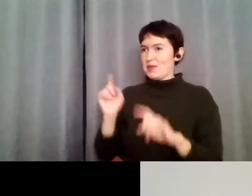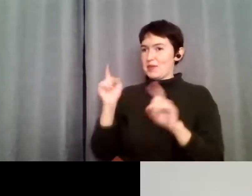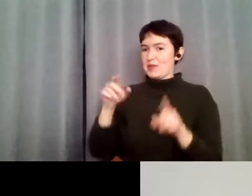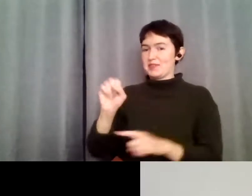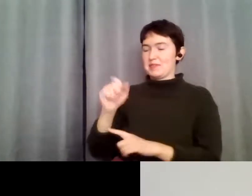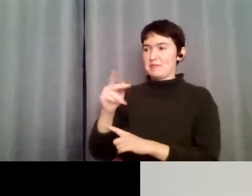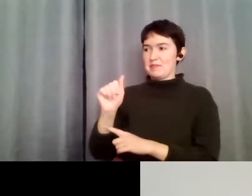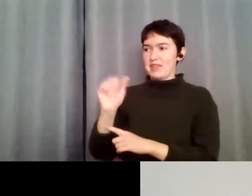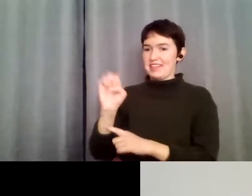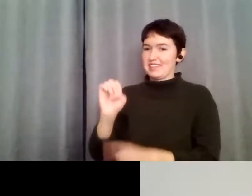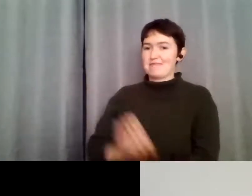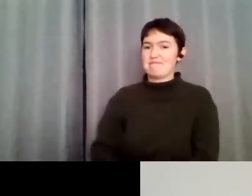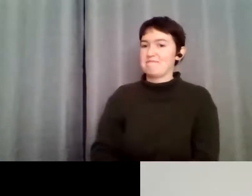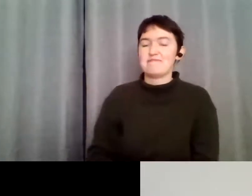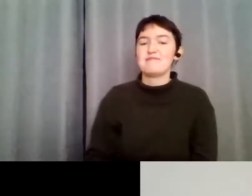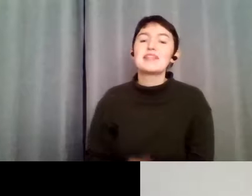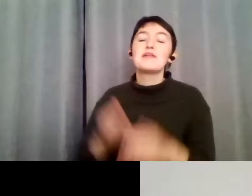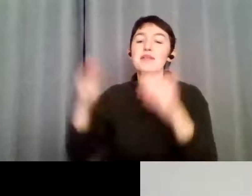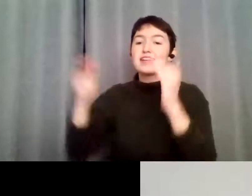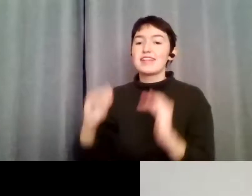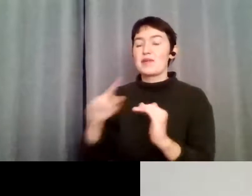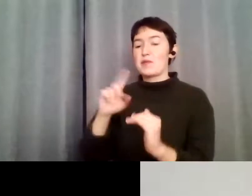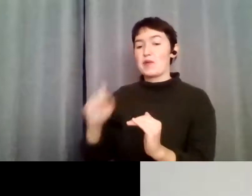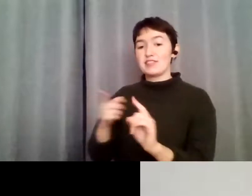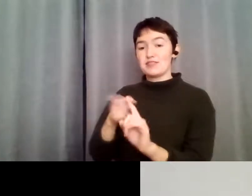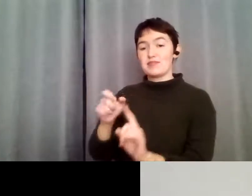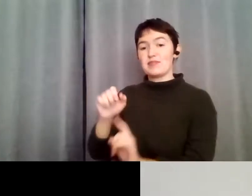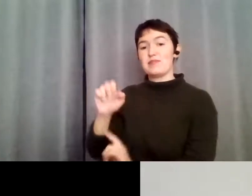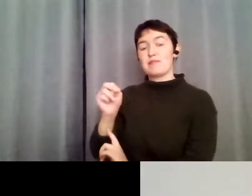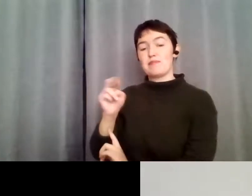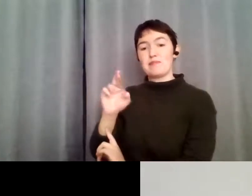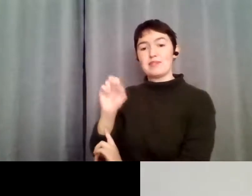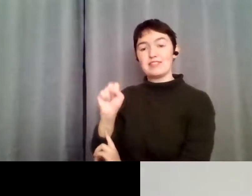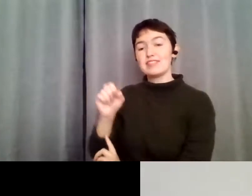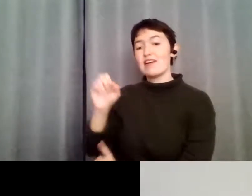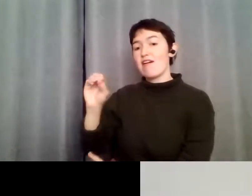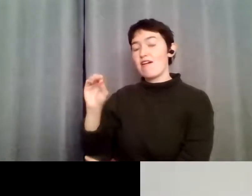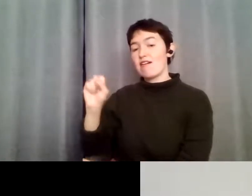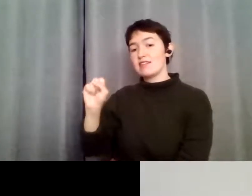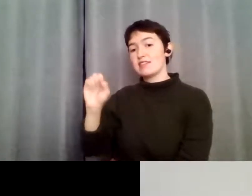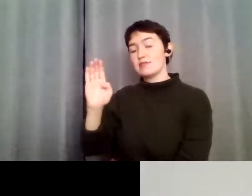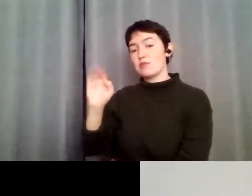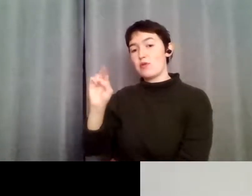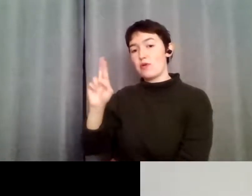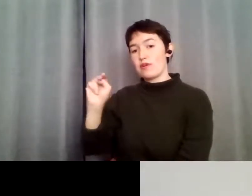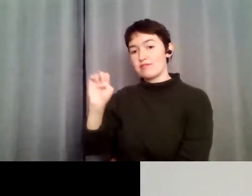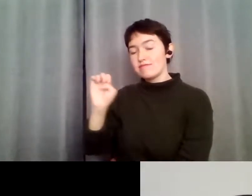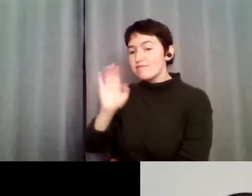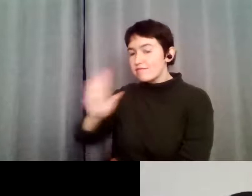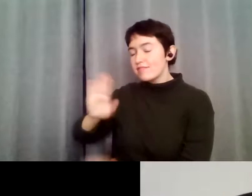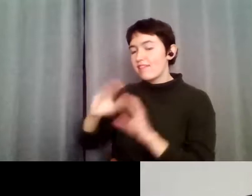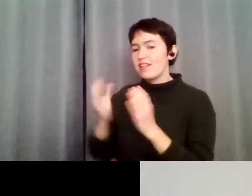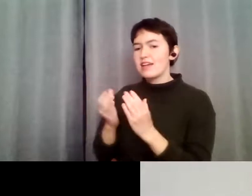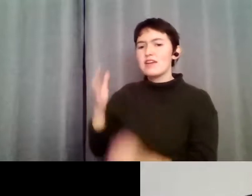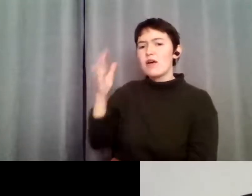question is from Mrs. Osborne's class. Why does the moon look like it changes shapes? Ah, great question. And you